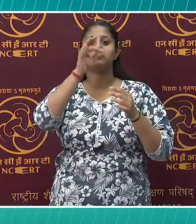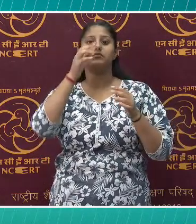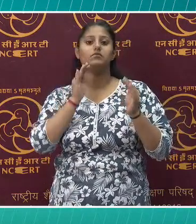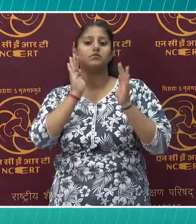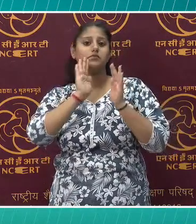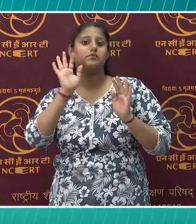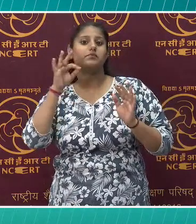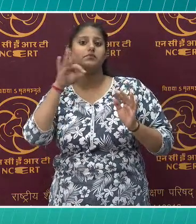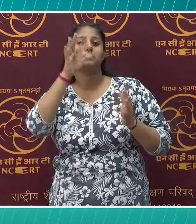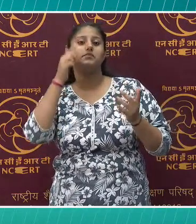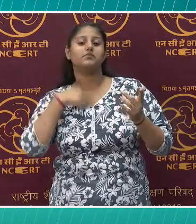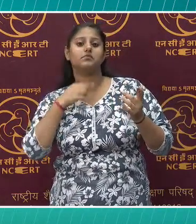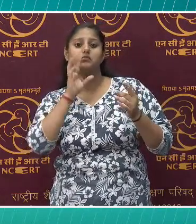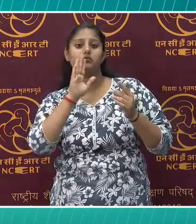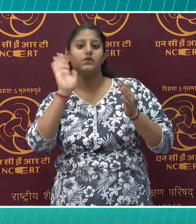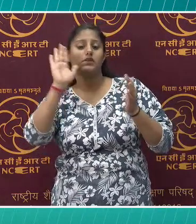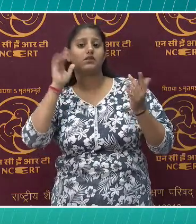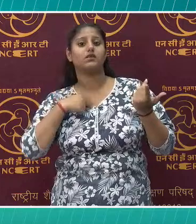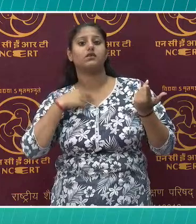birds chirping,